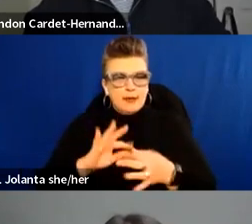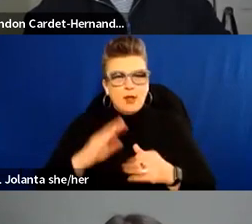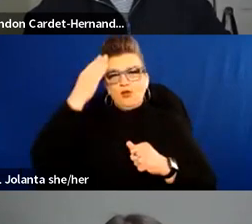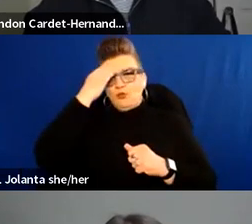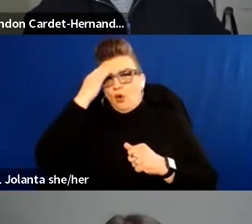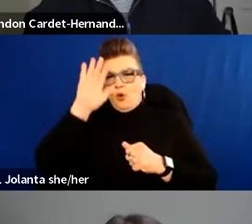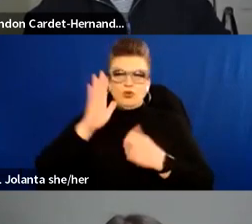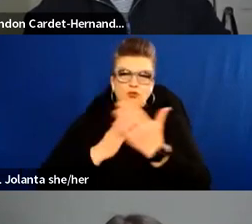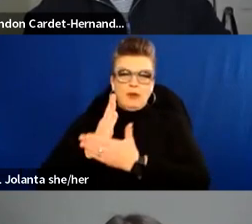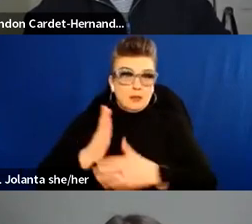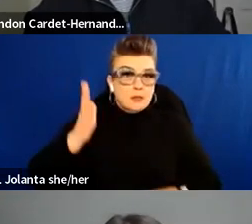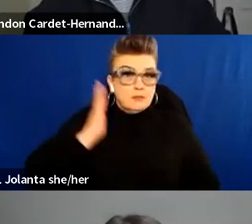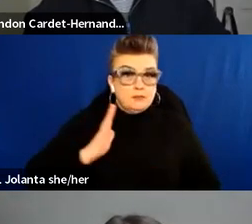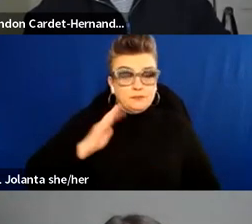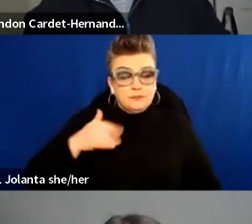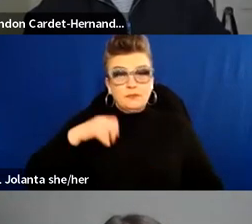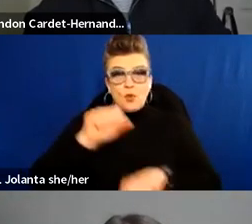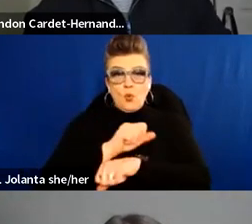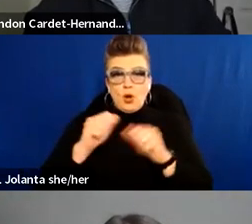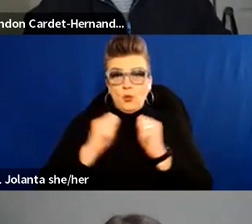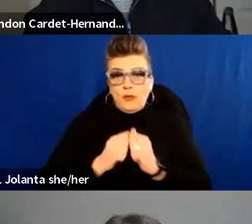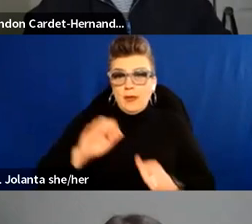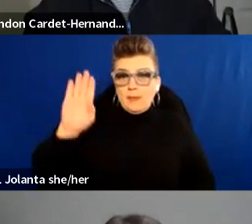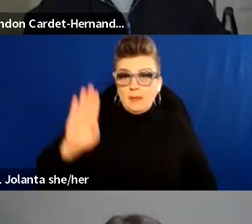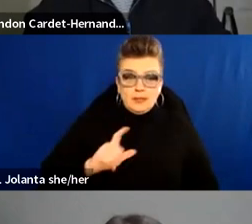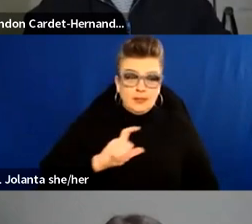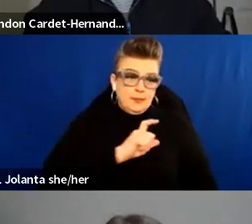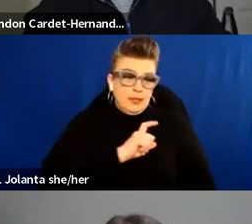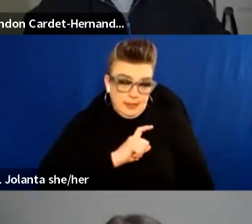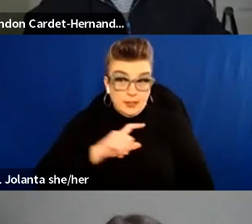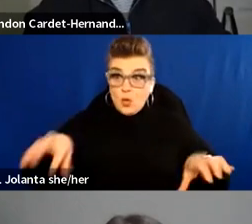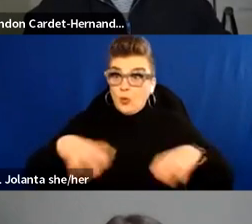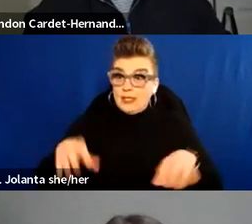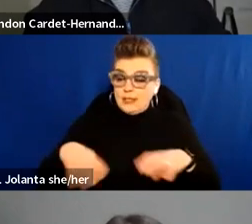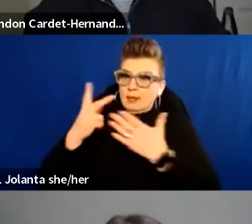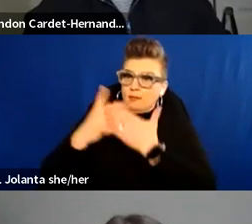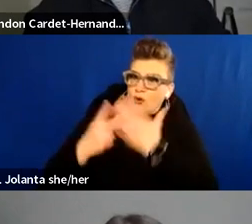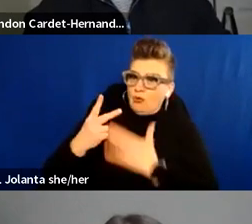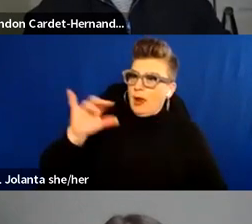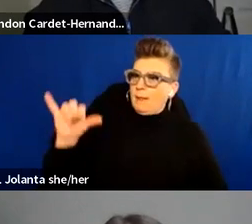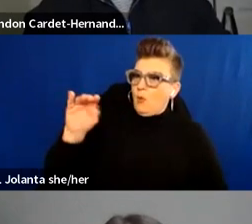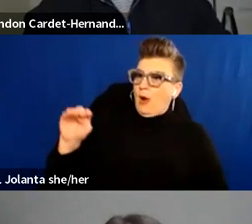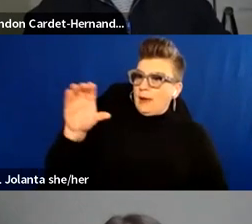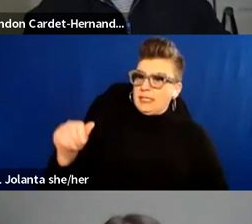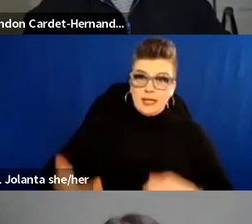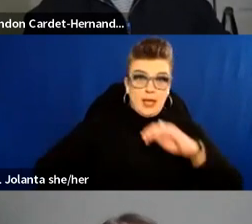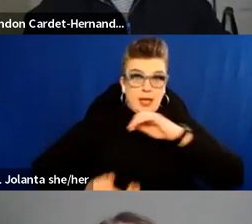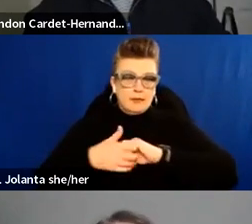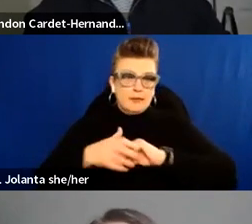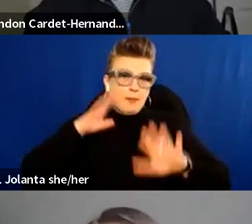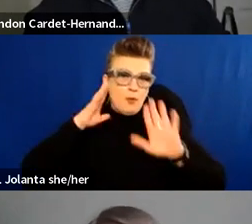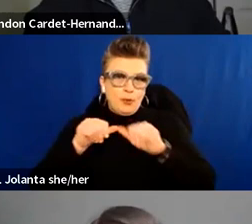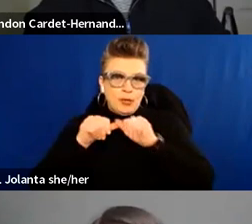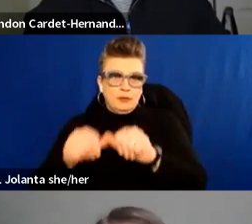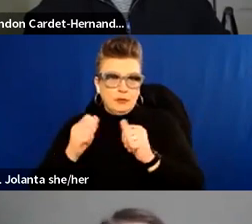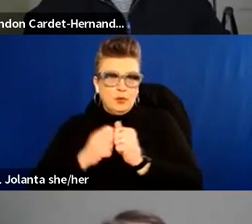we did an extensive program with young people out of the ymca and i'm hoping on instilling that program again that training